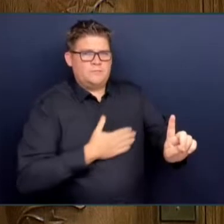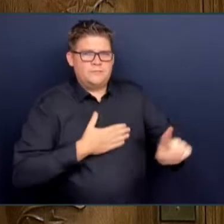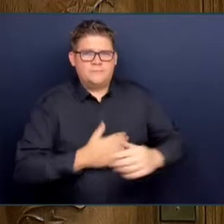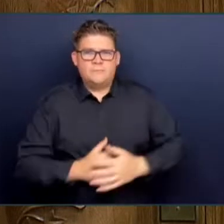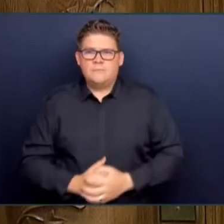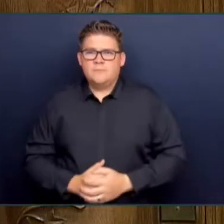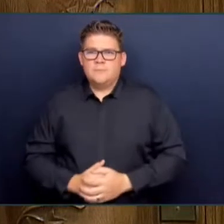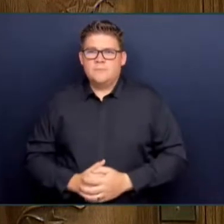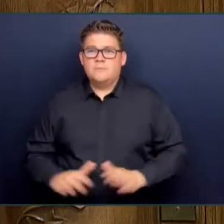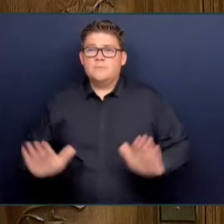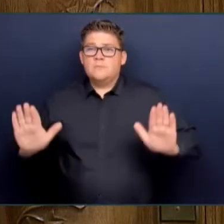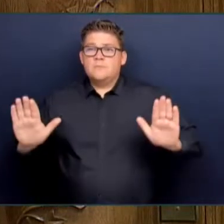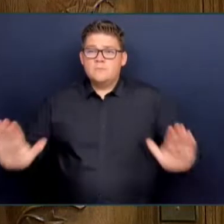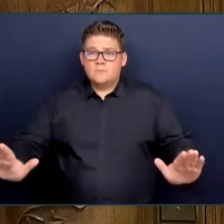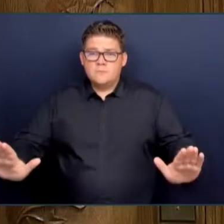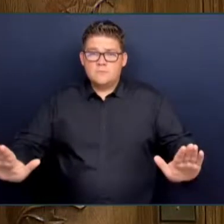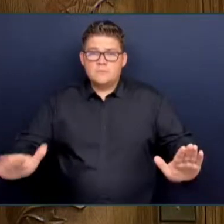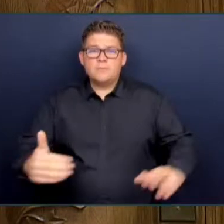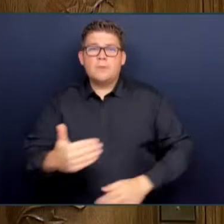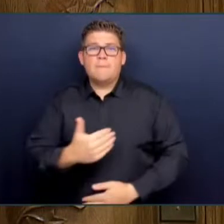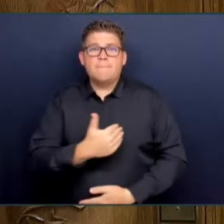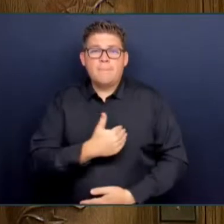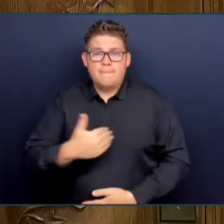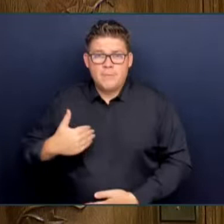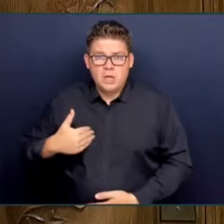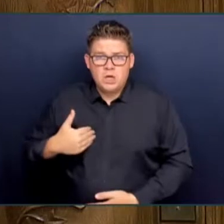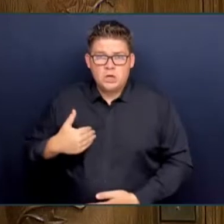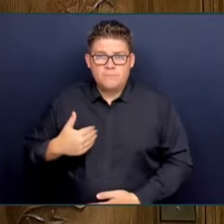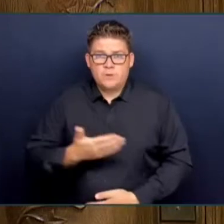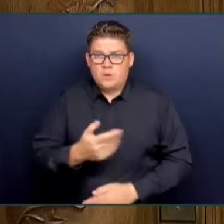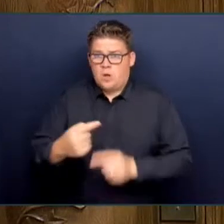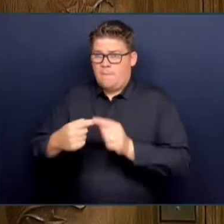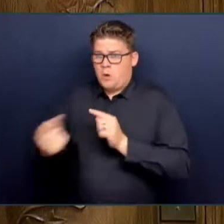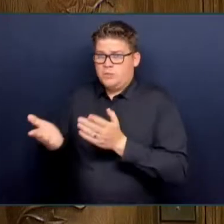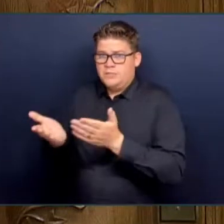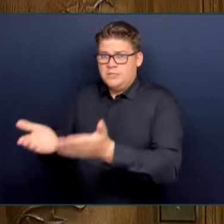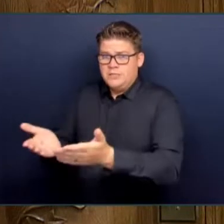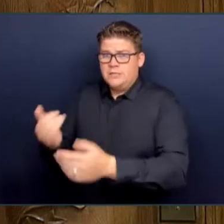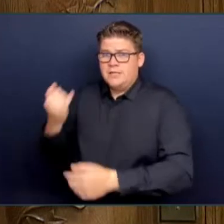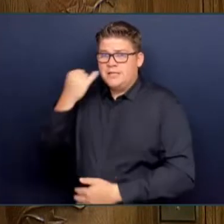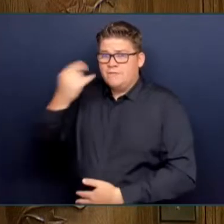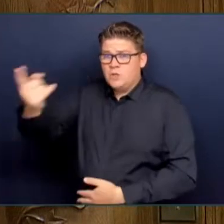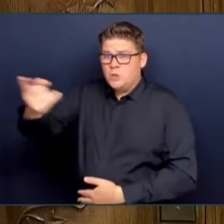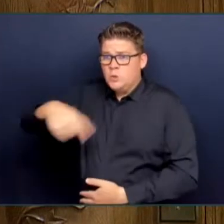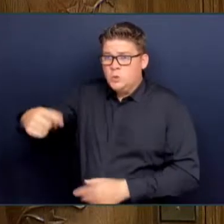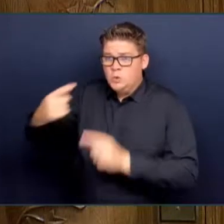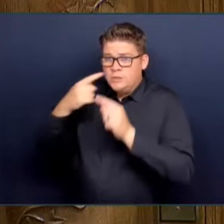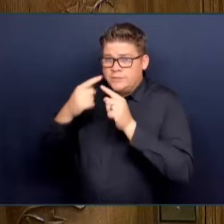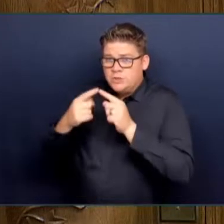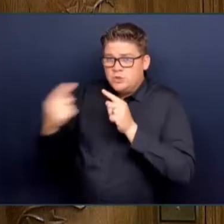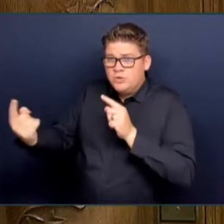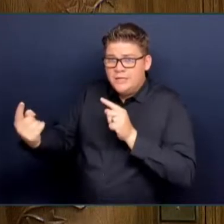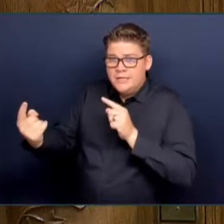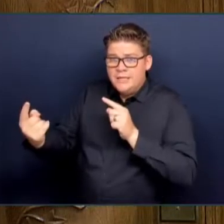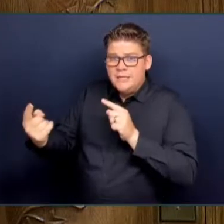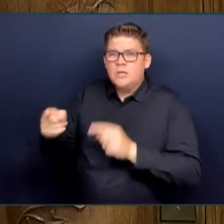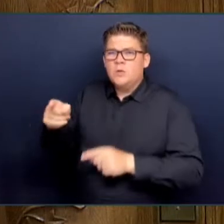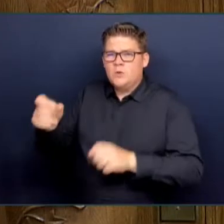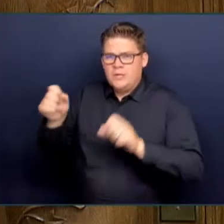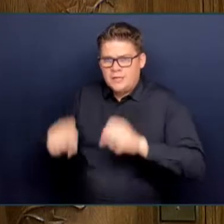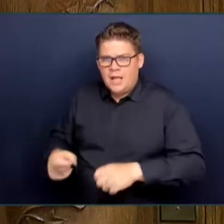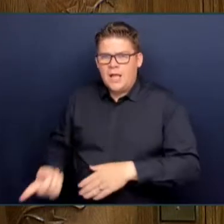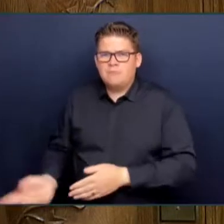from the opposition, if you have disagreement with the answer coming, you have every right to come back and rebut that, okay? So